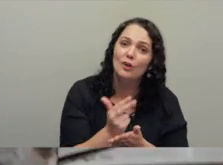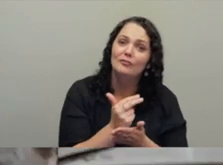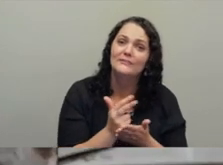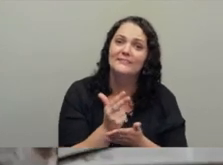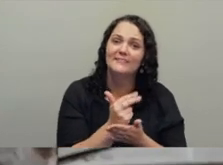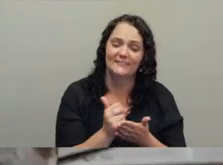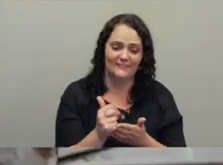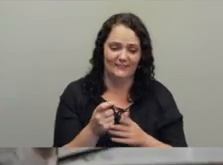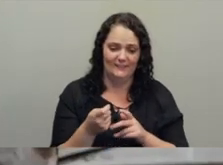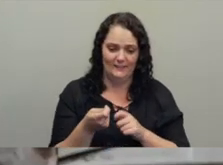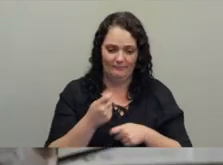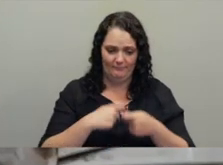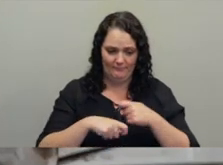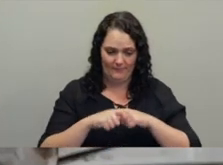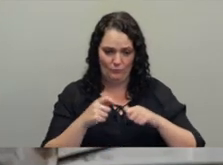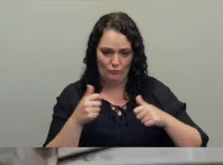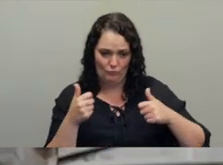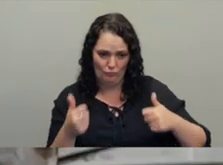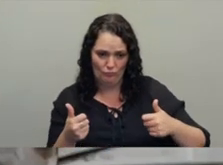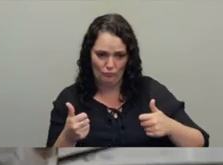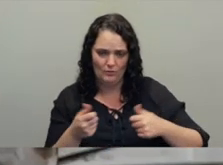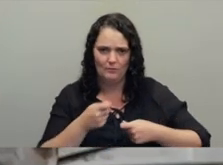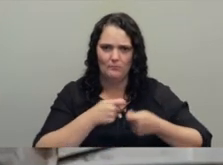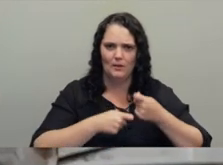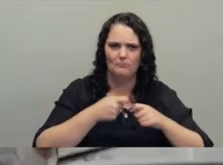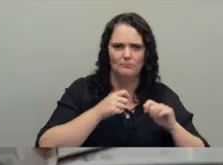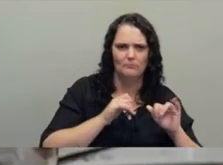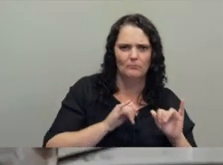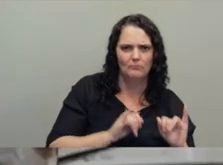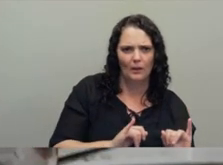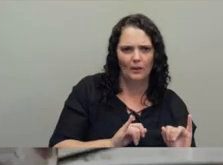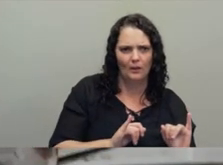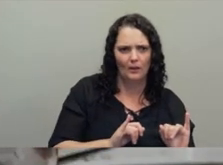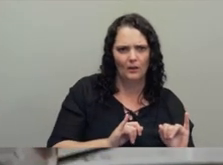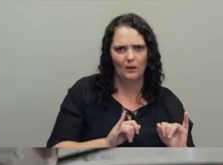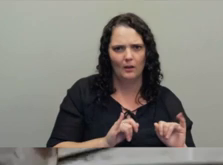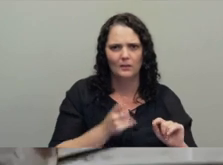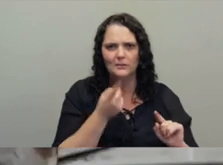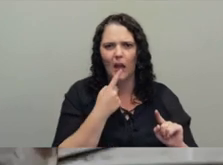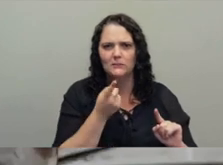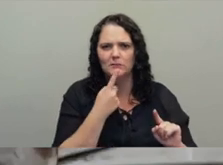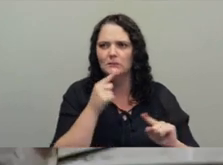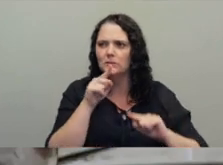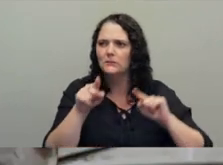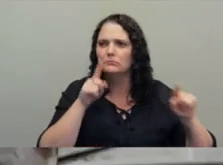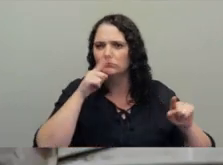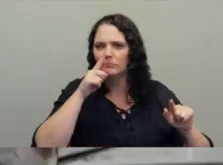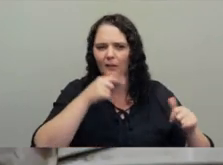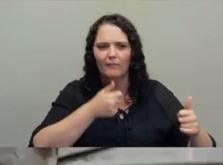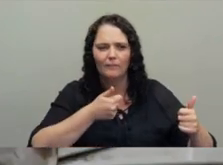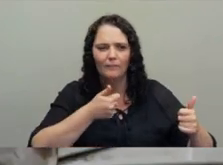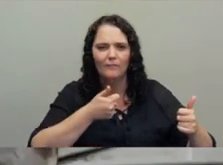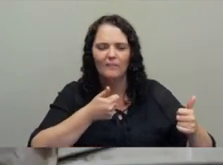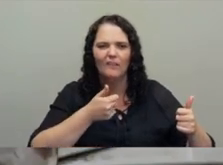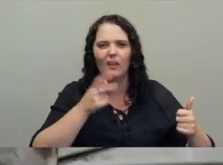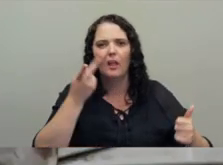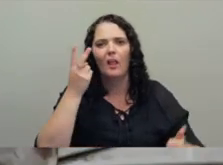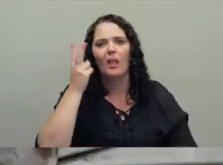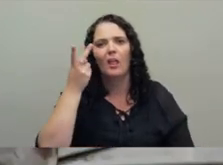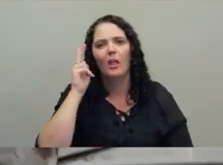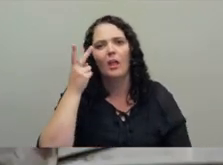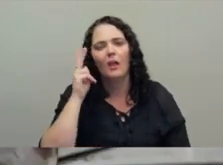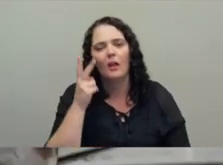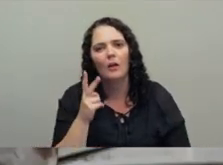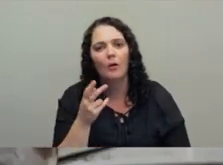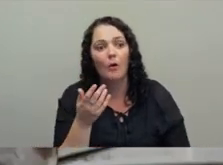then become bad, then become good again, the way they might cycle in and out, we might be talking about taste. And we might be talking about